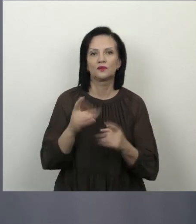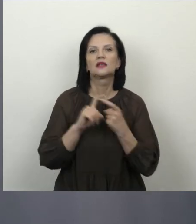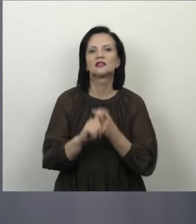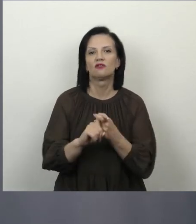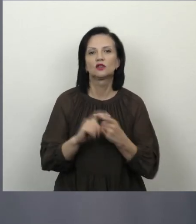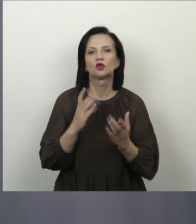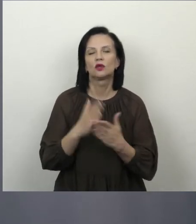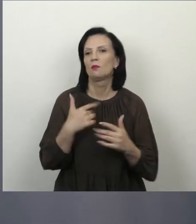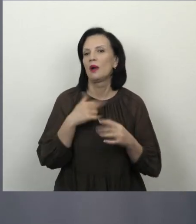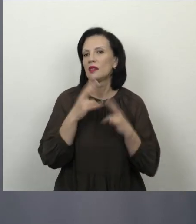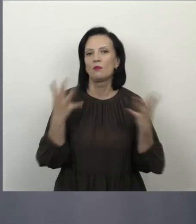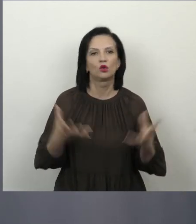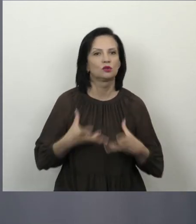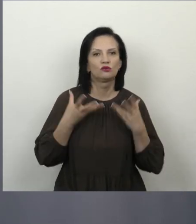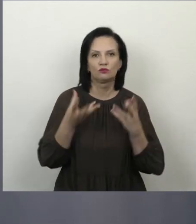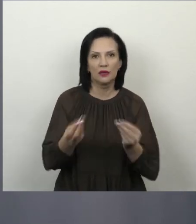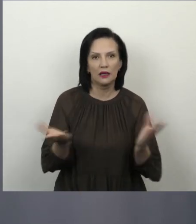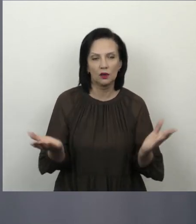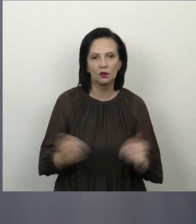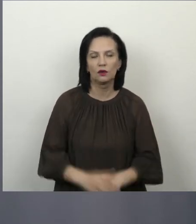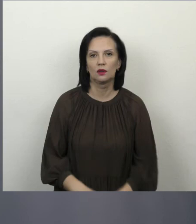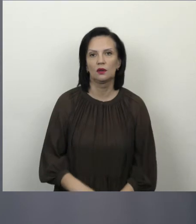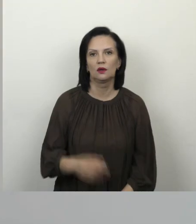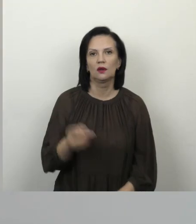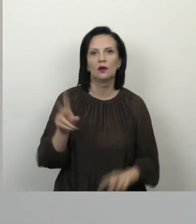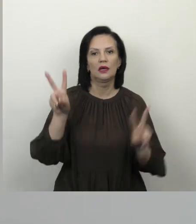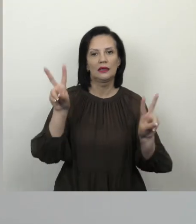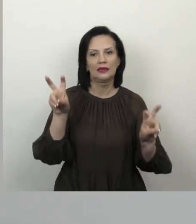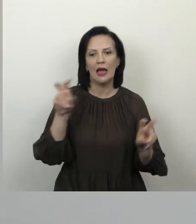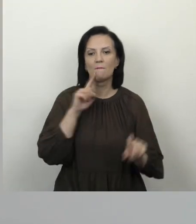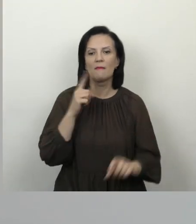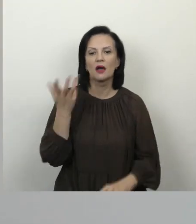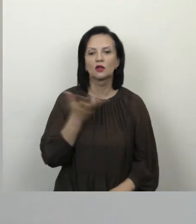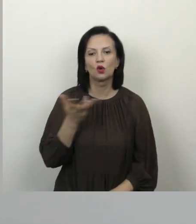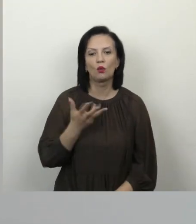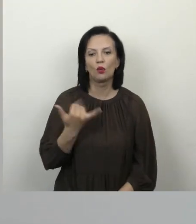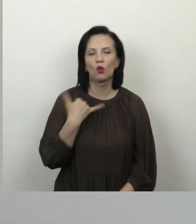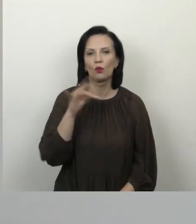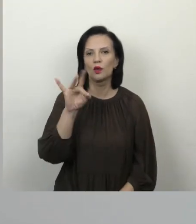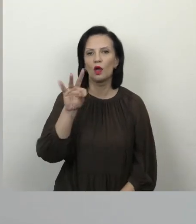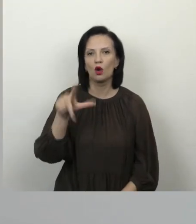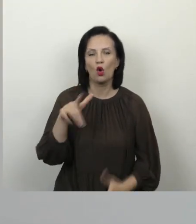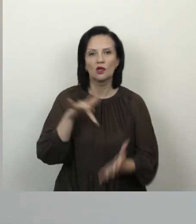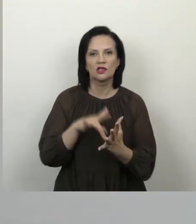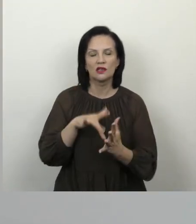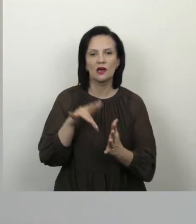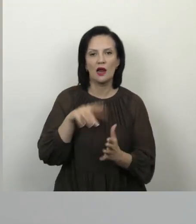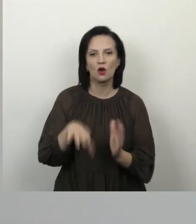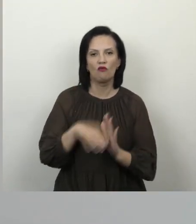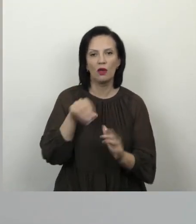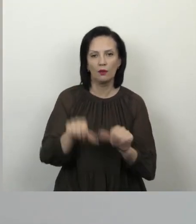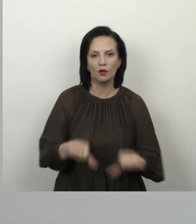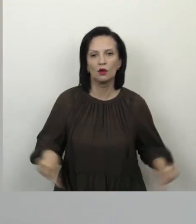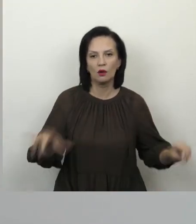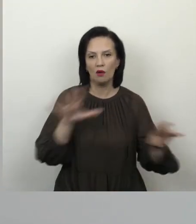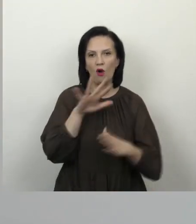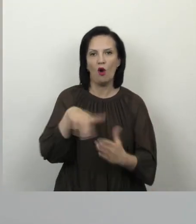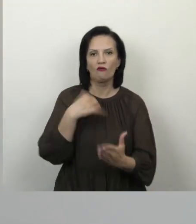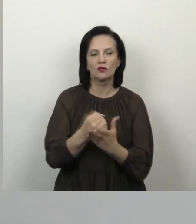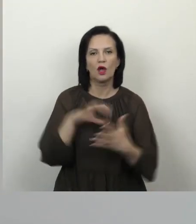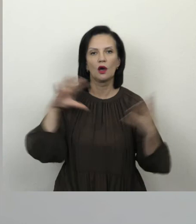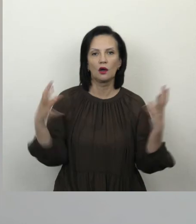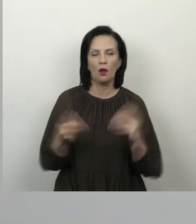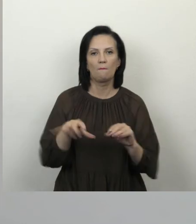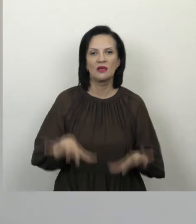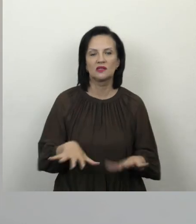Well, that's internet and we don't have control over that. I'm going to talk about the role of the CSC in determining